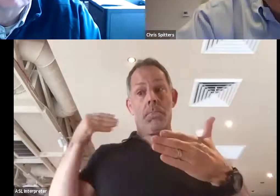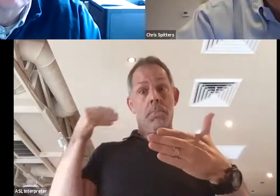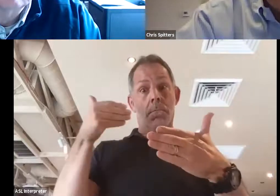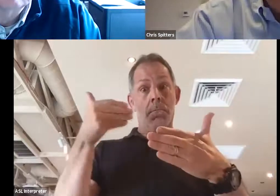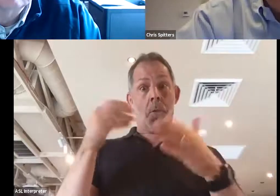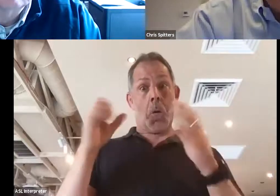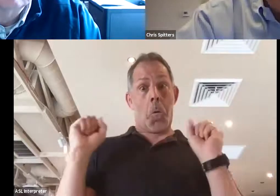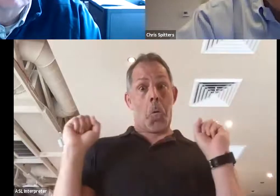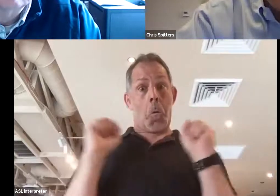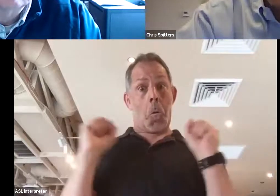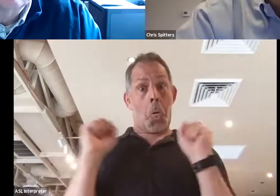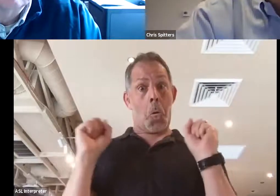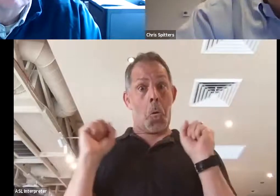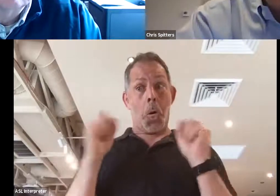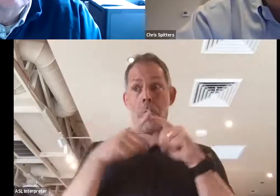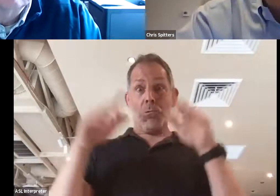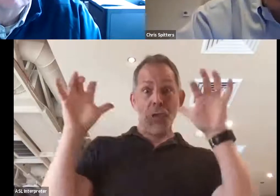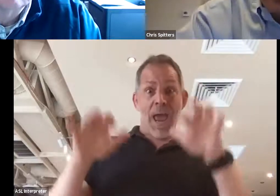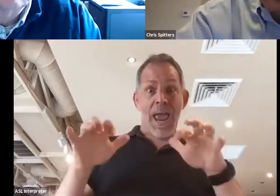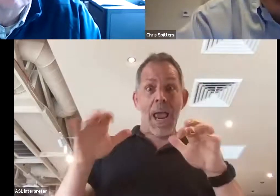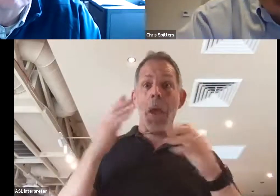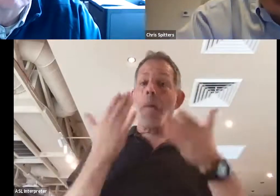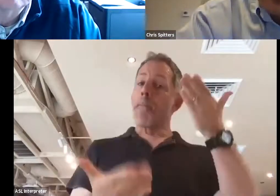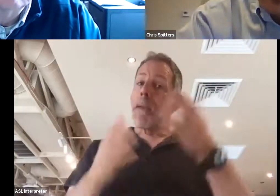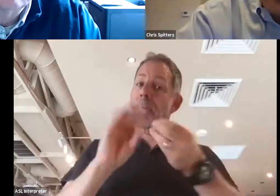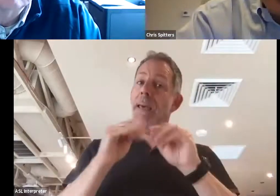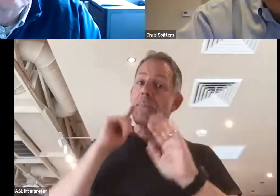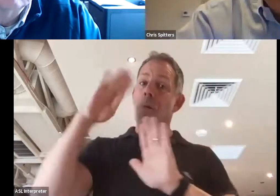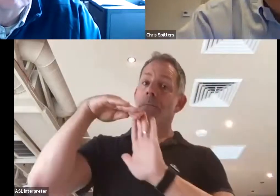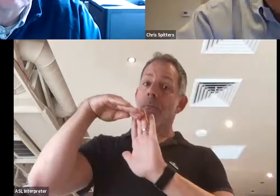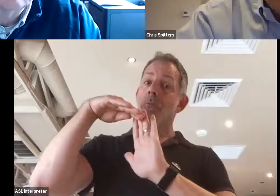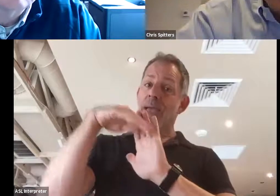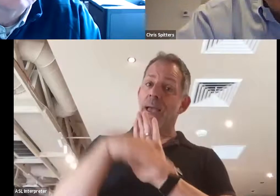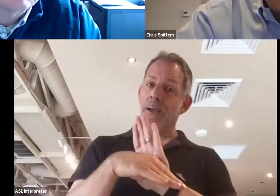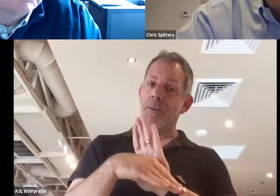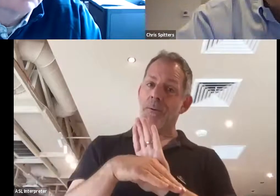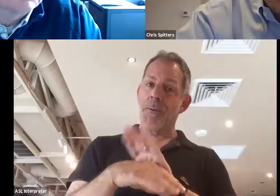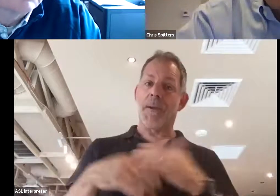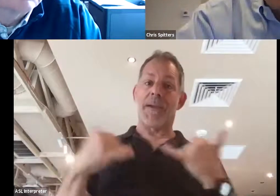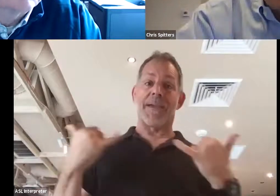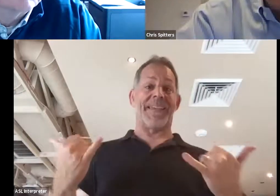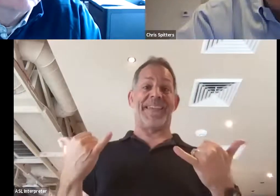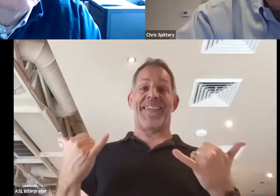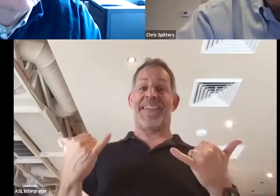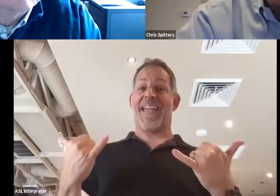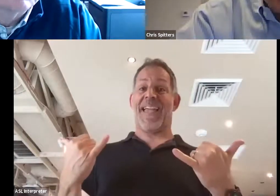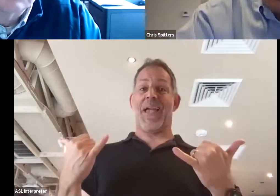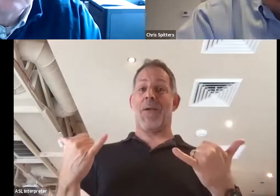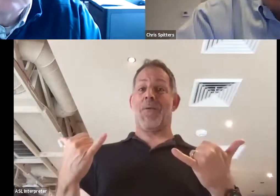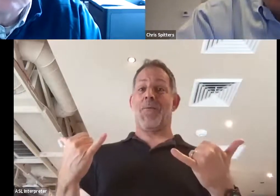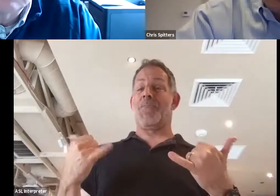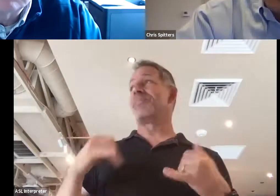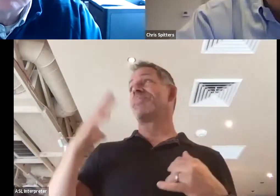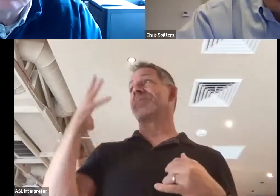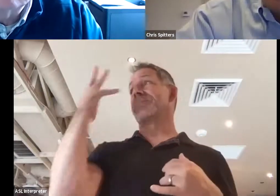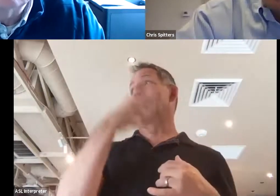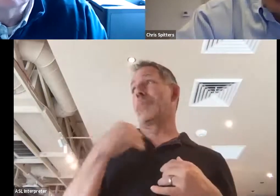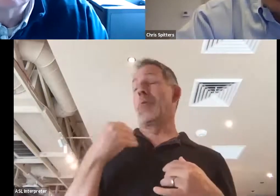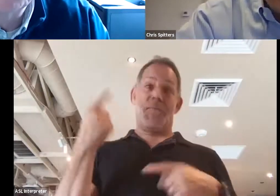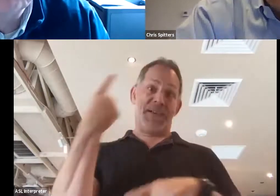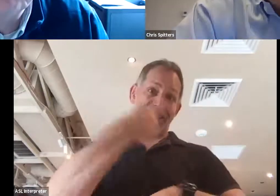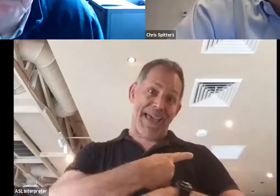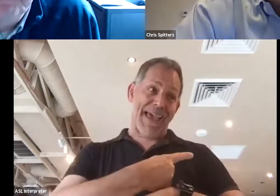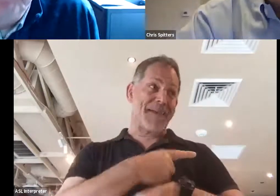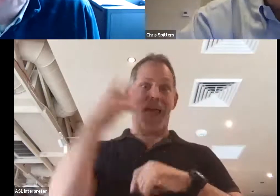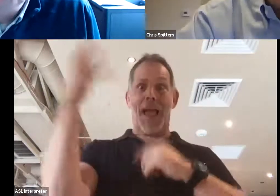ratcheted down. And so people are spending more time indoors. And so that's going to be with us for several